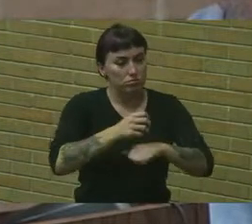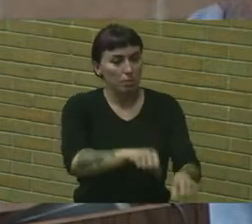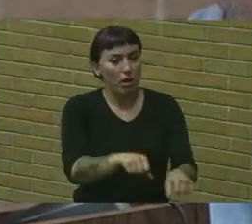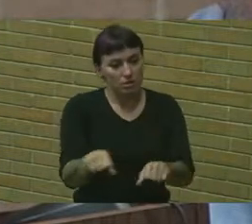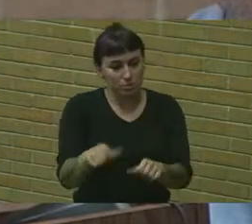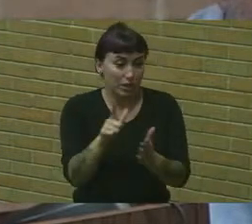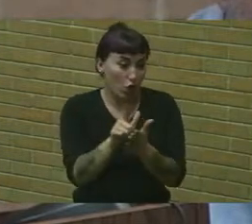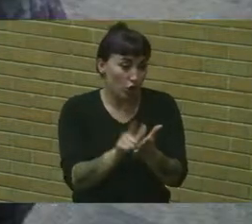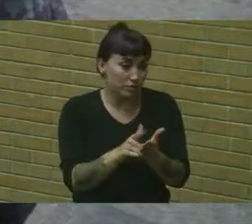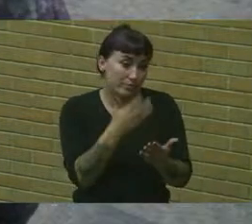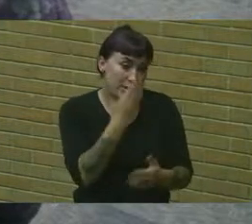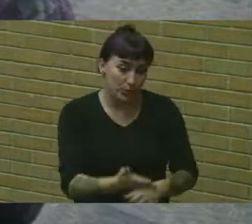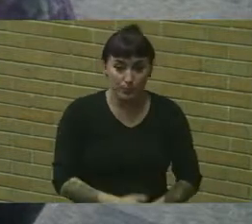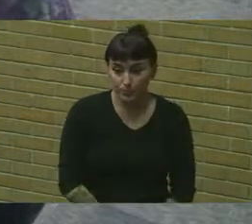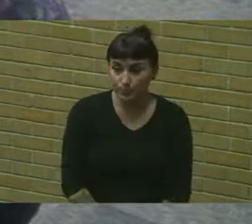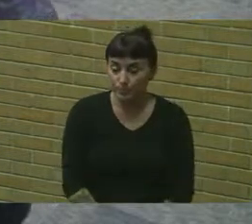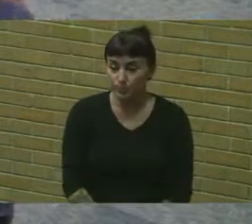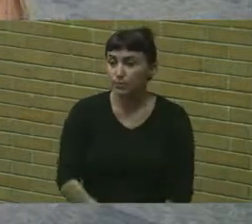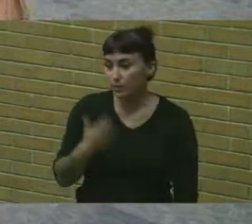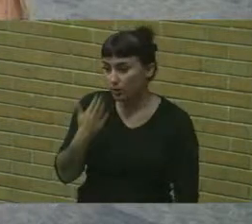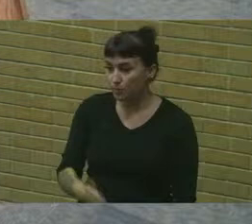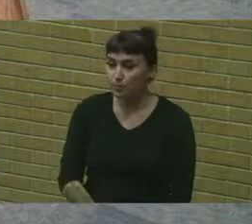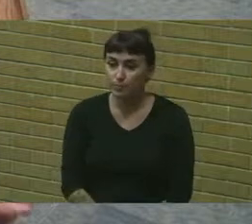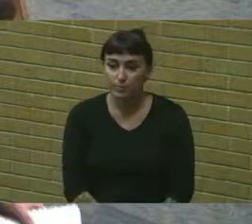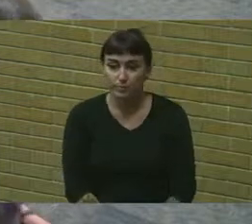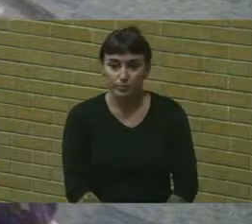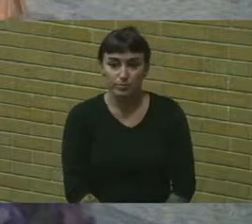possibly laws. Thank you. Thank you.